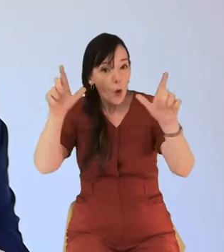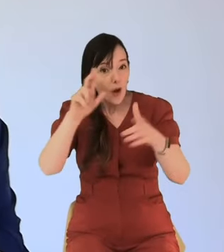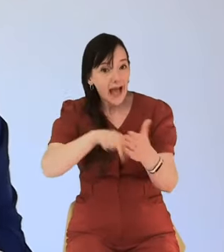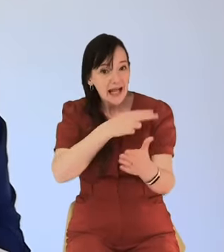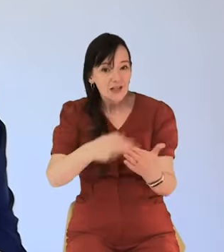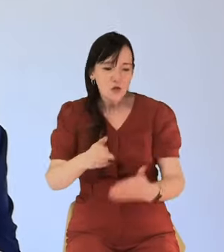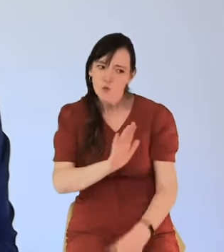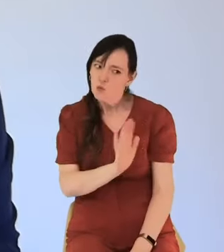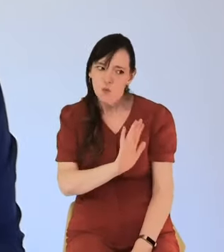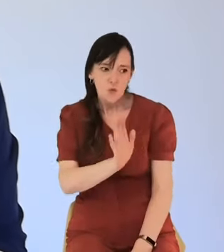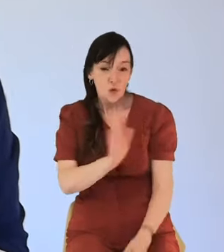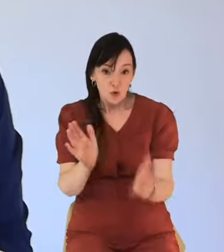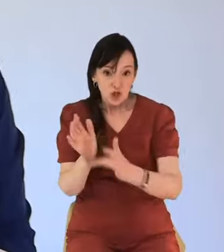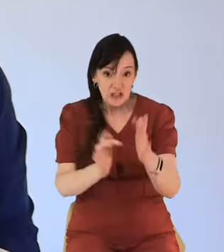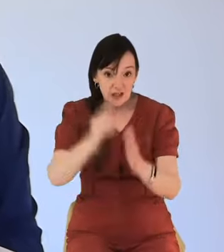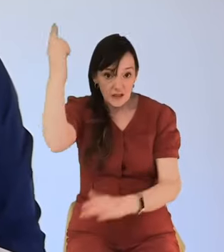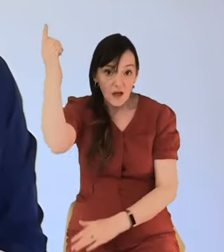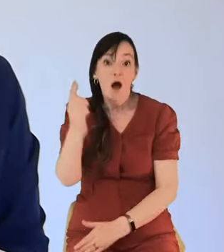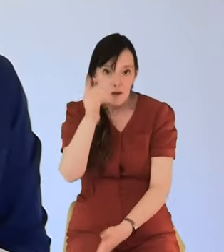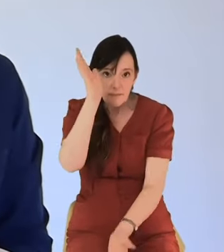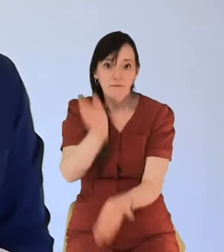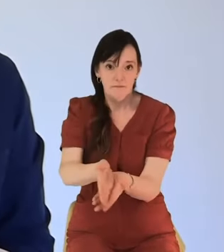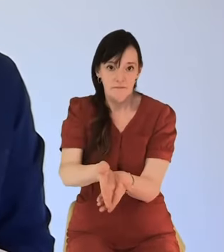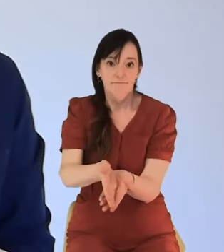cancelled. Jesus is coming again.